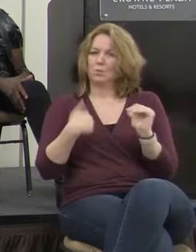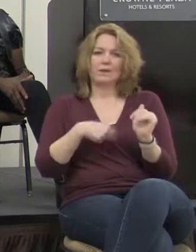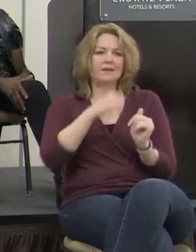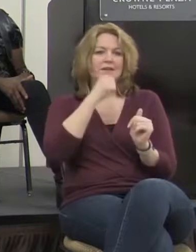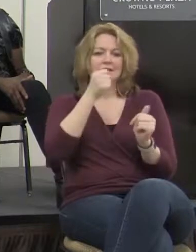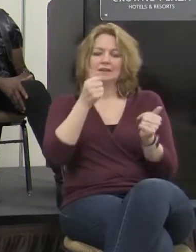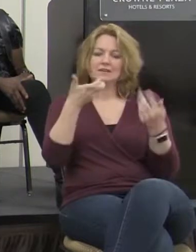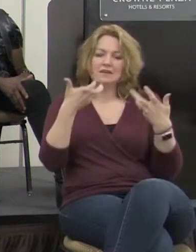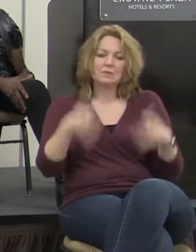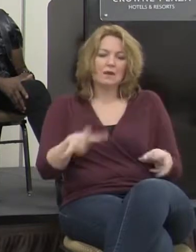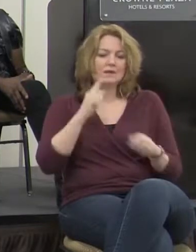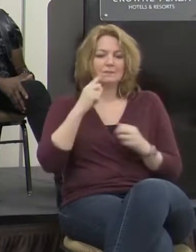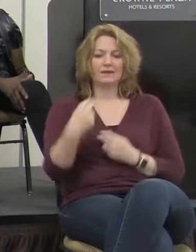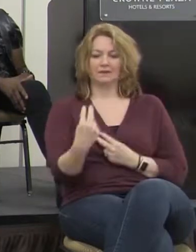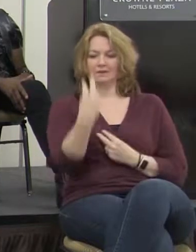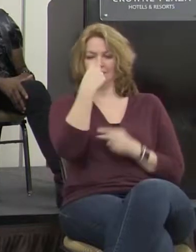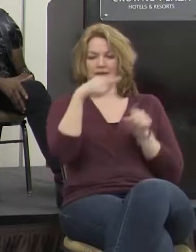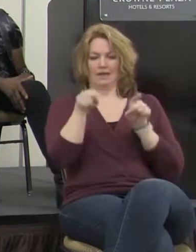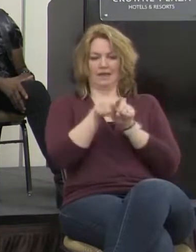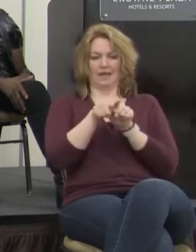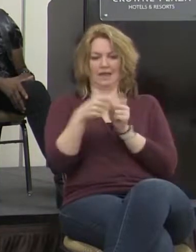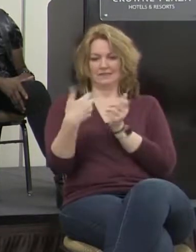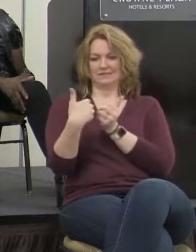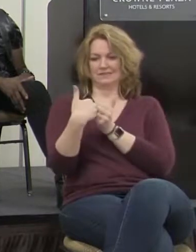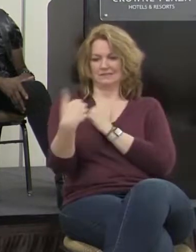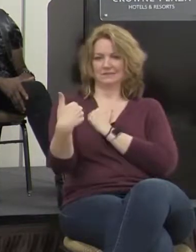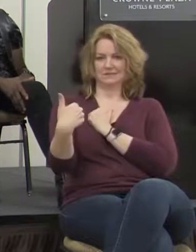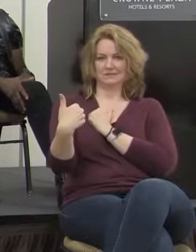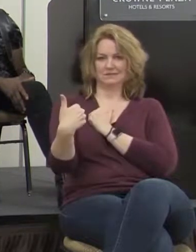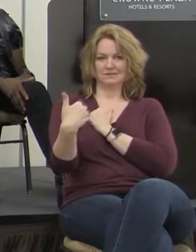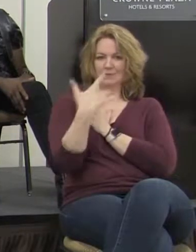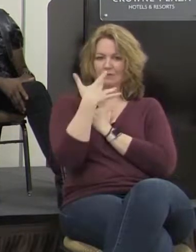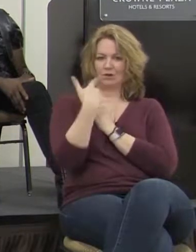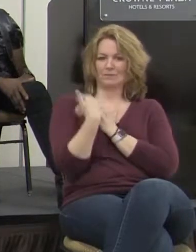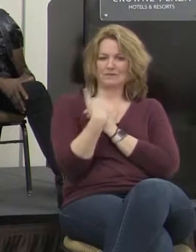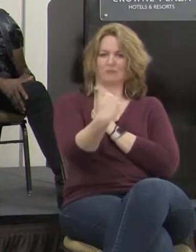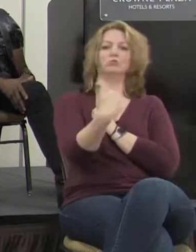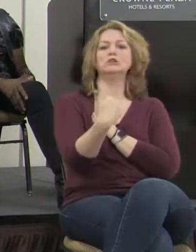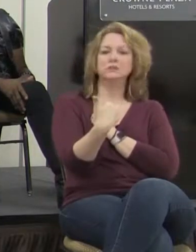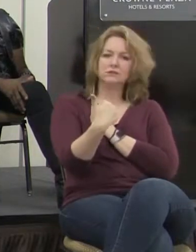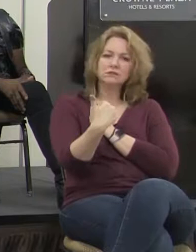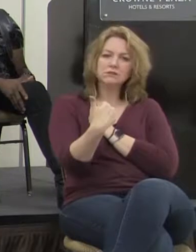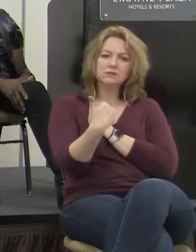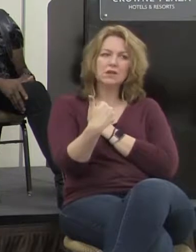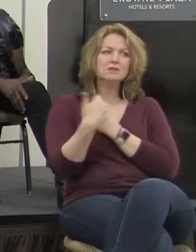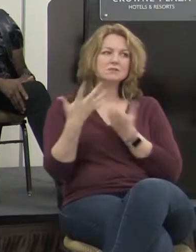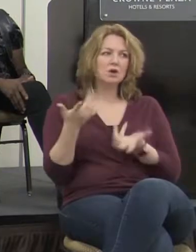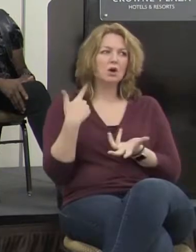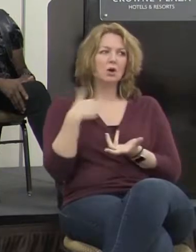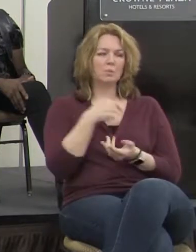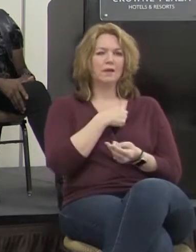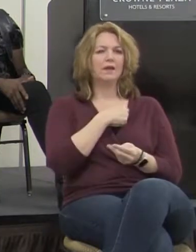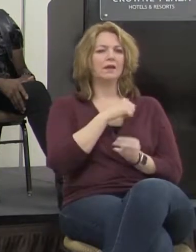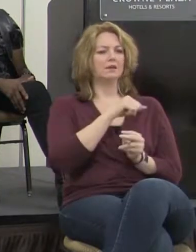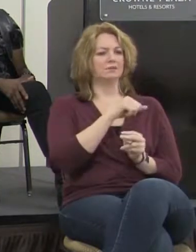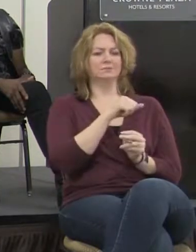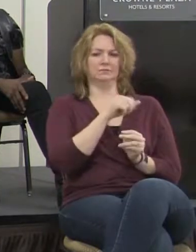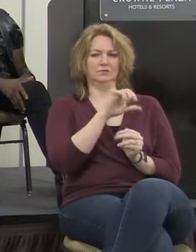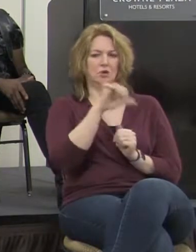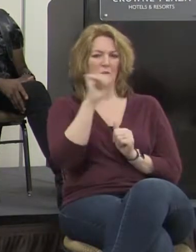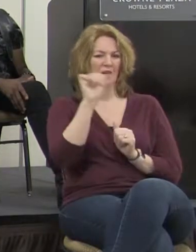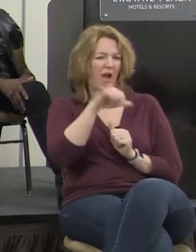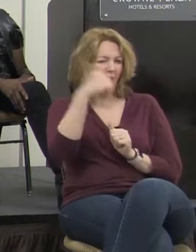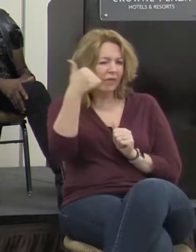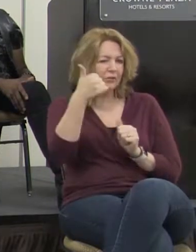want to be seen as segregationists ourselves. So we looked at other organizations, Asians